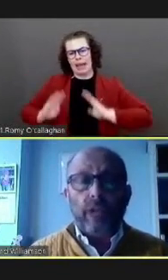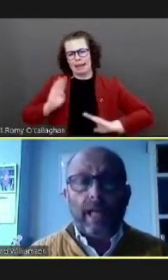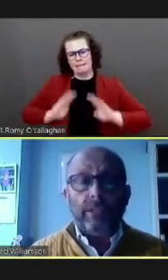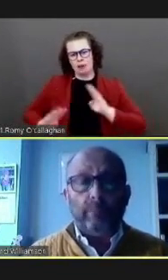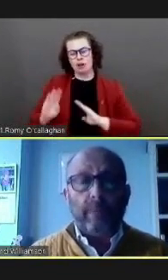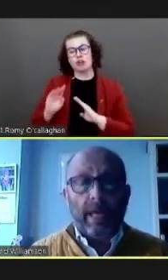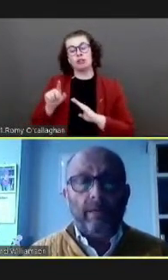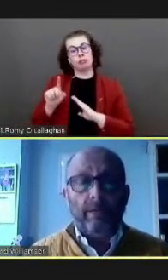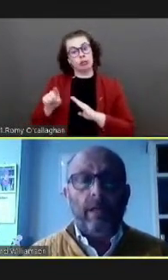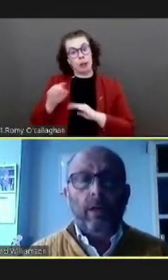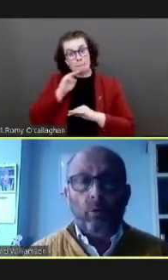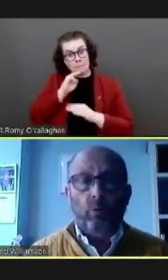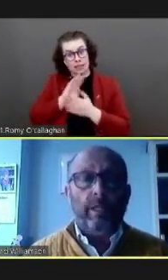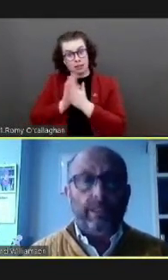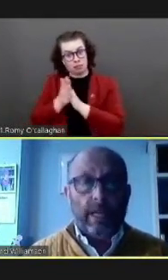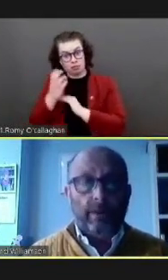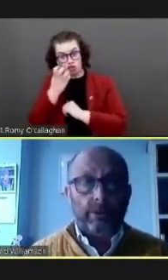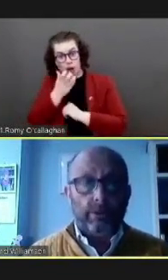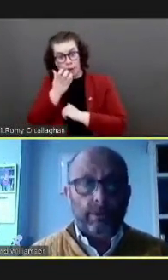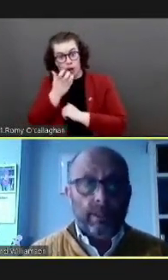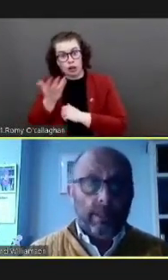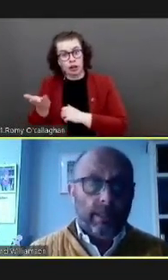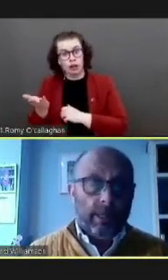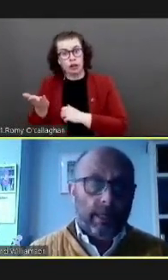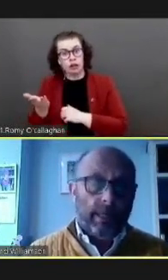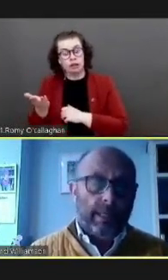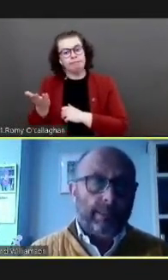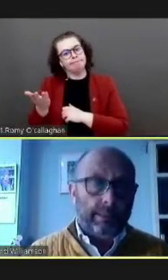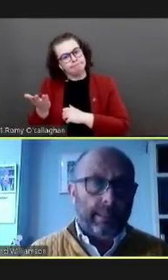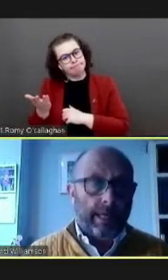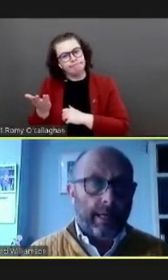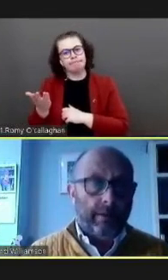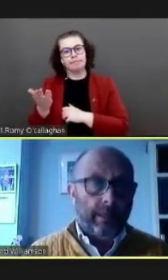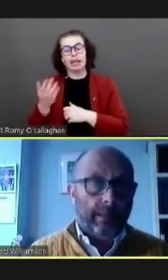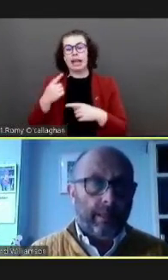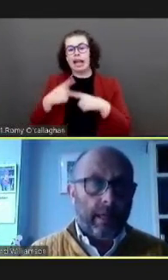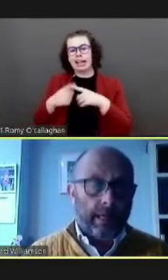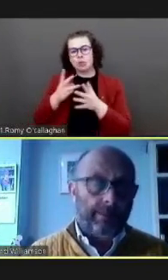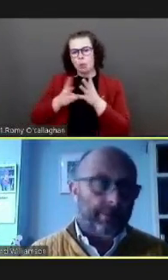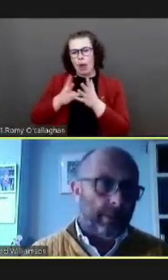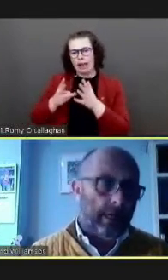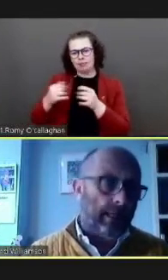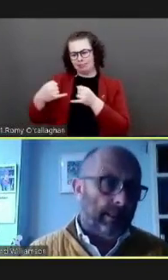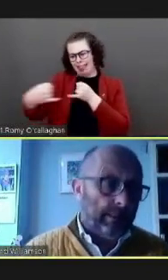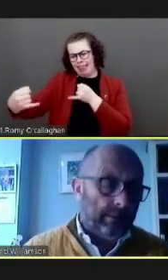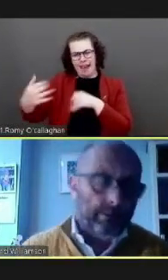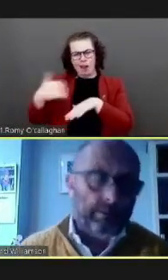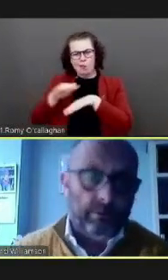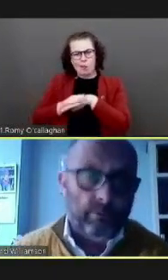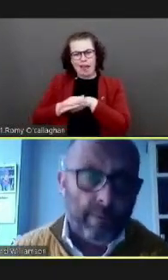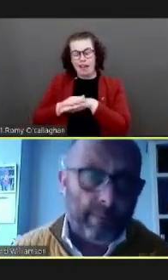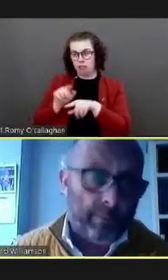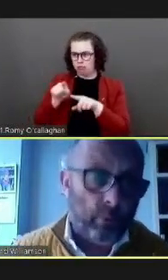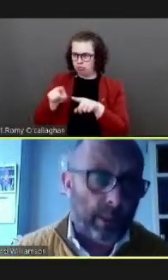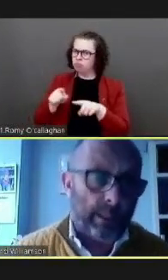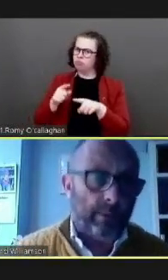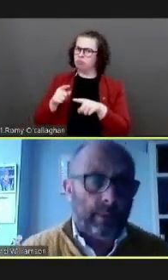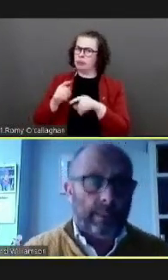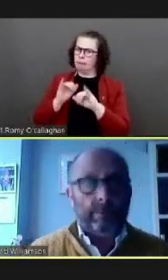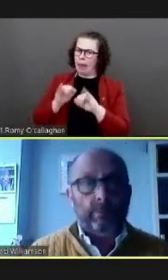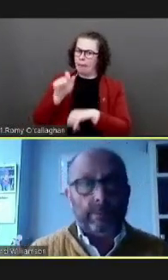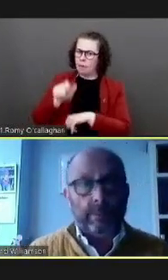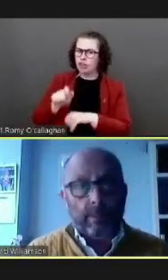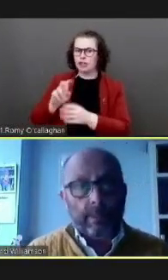does all challenging behavior reach out into that area? And I remember